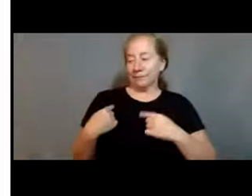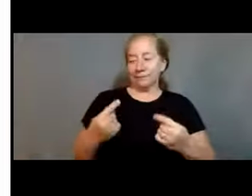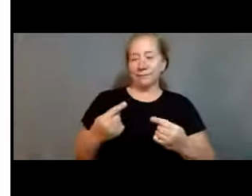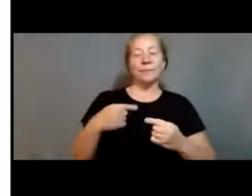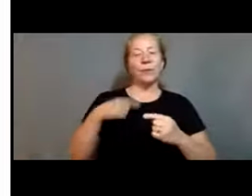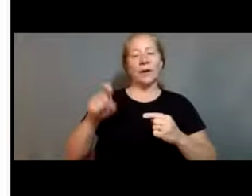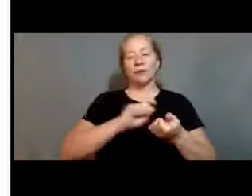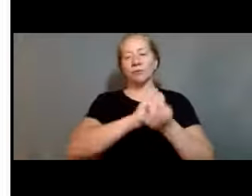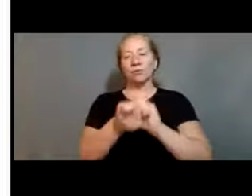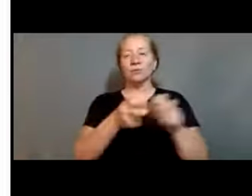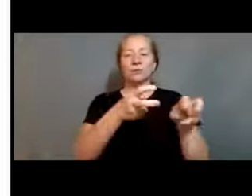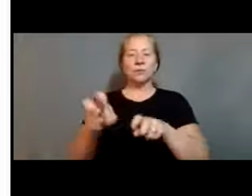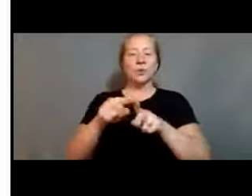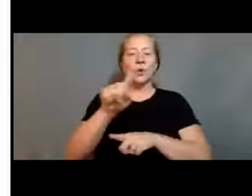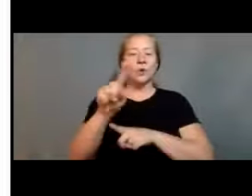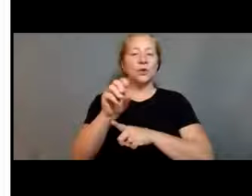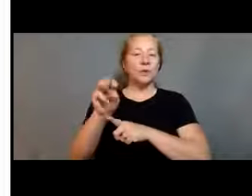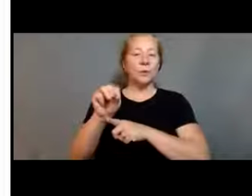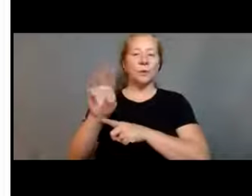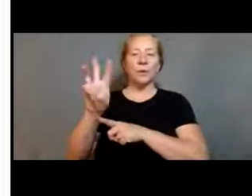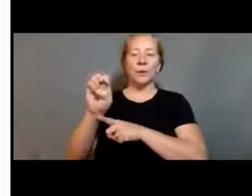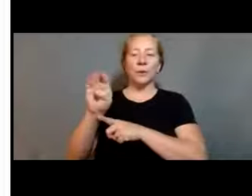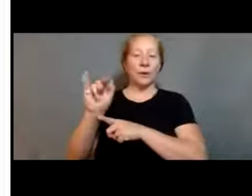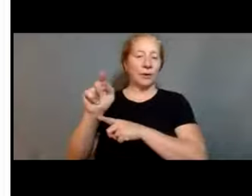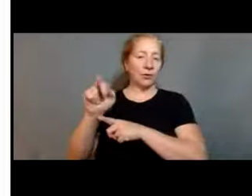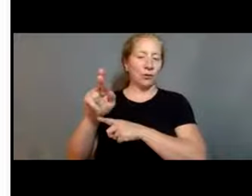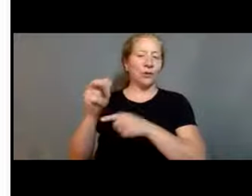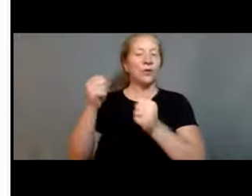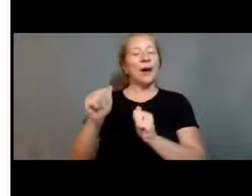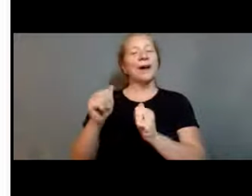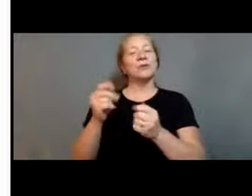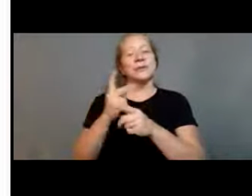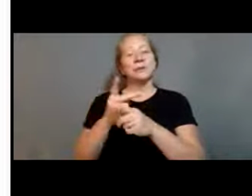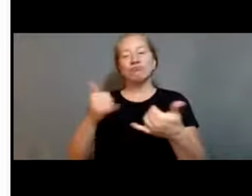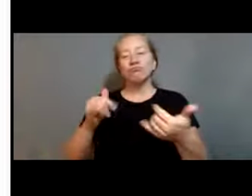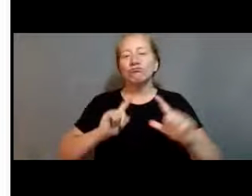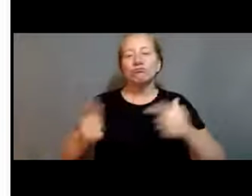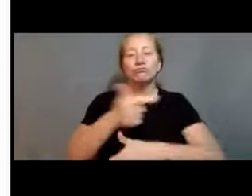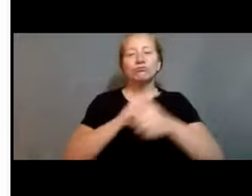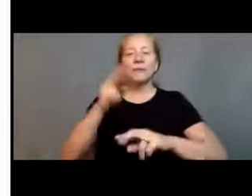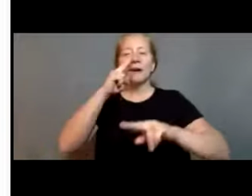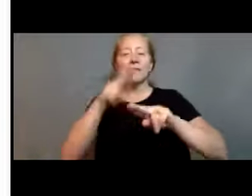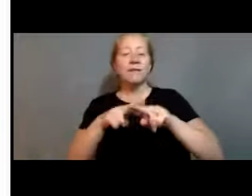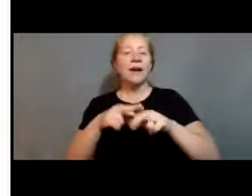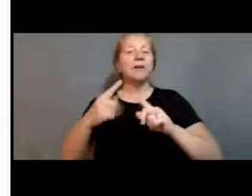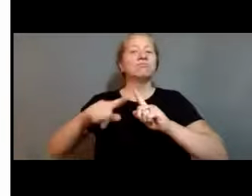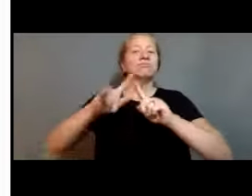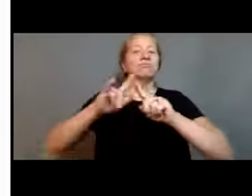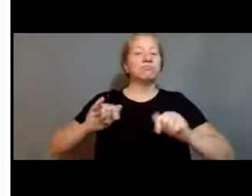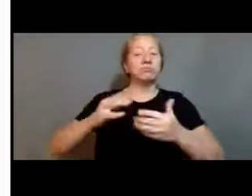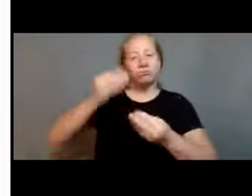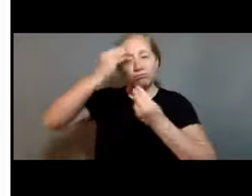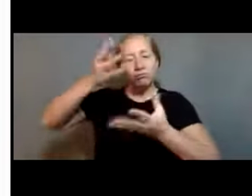Zoom webinar, we will do our best to make it as fun, interactive, and informative as we